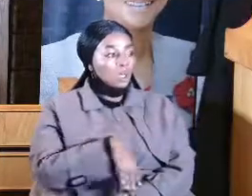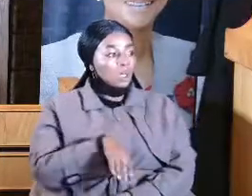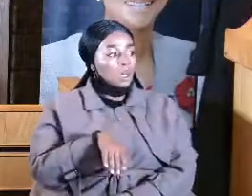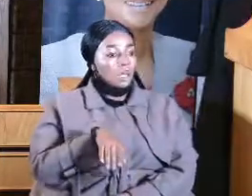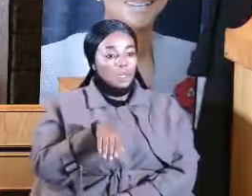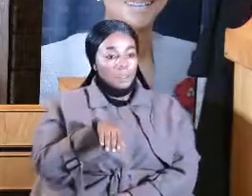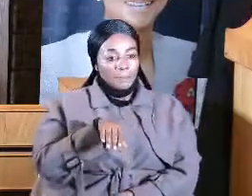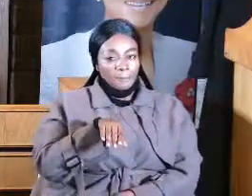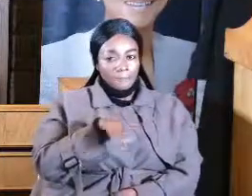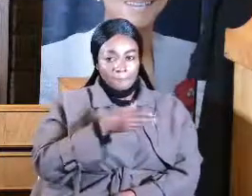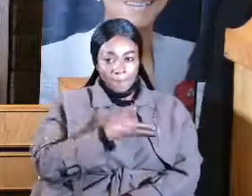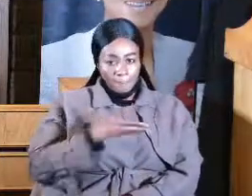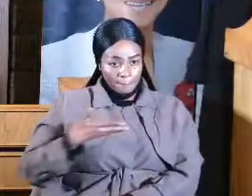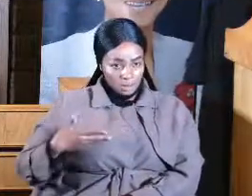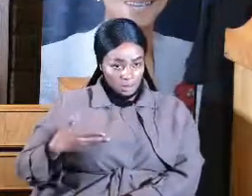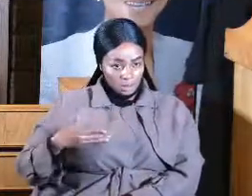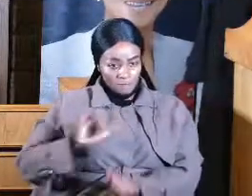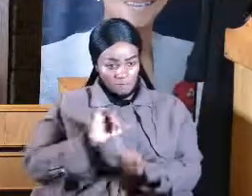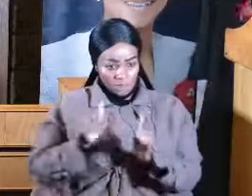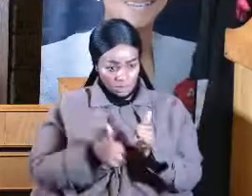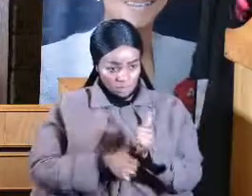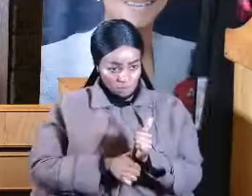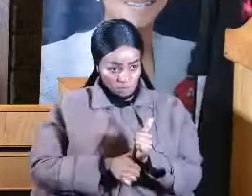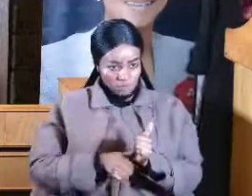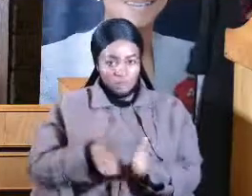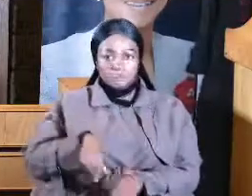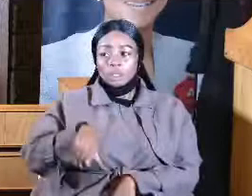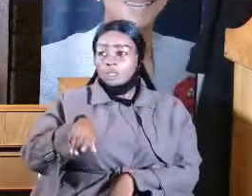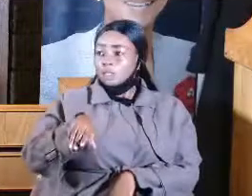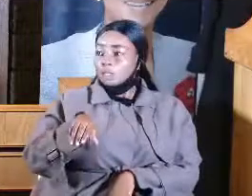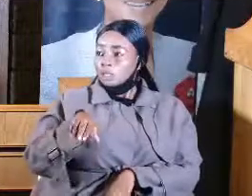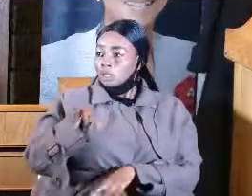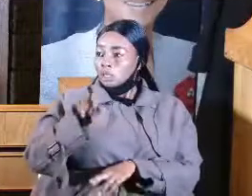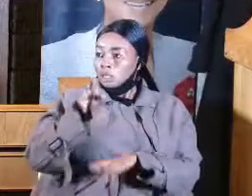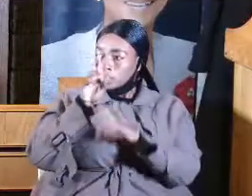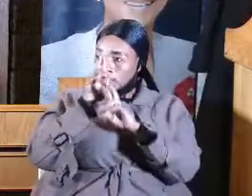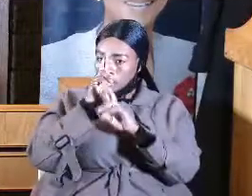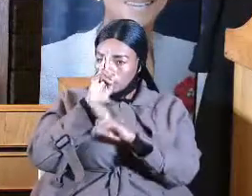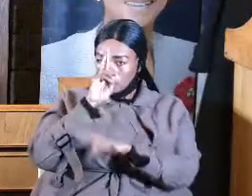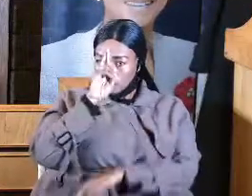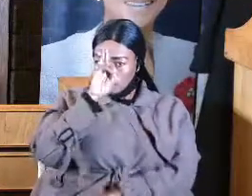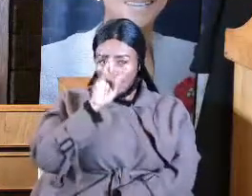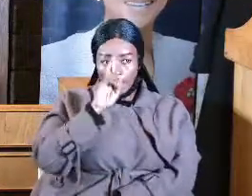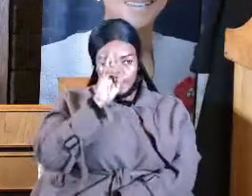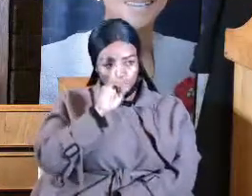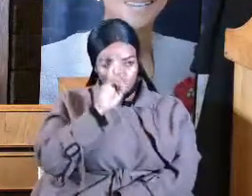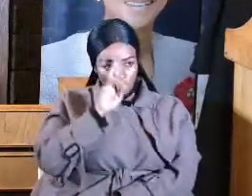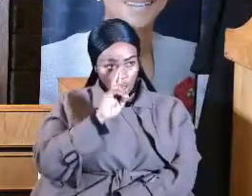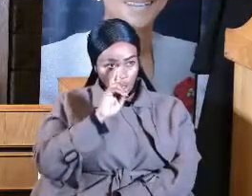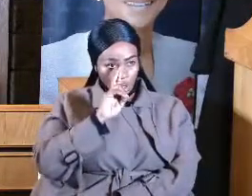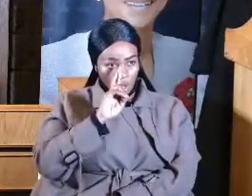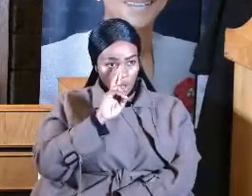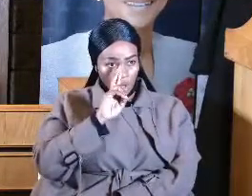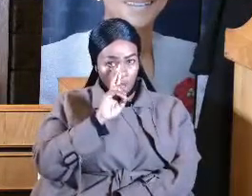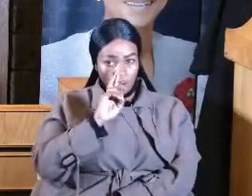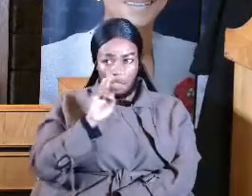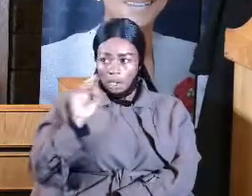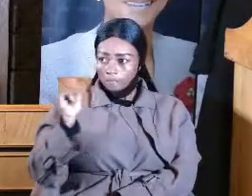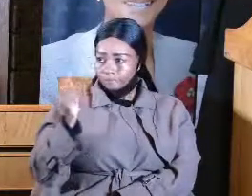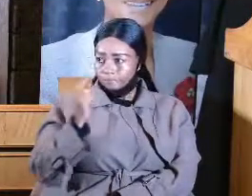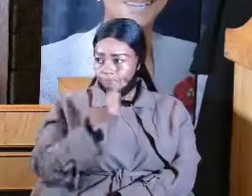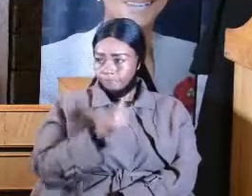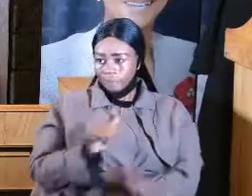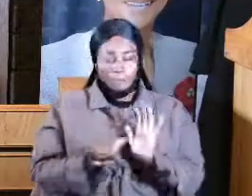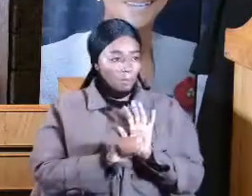of the Executive, the Ministers of Religion, and all other the important